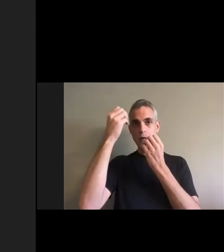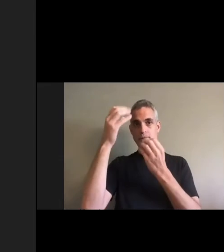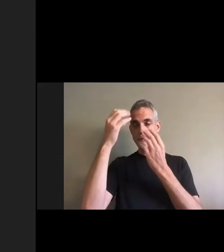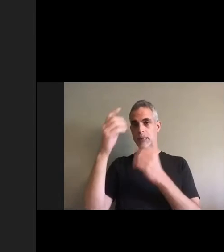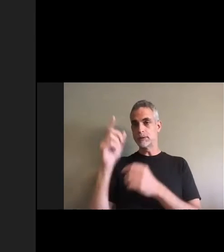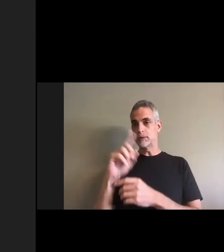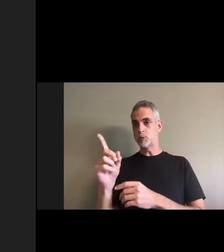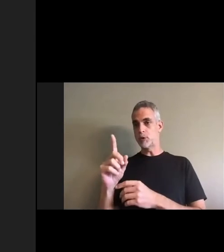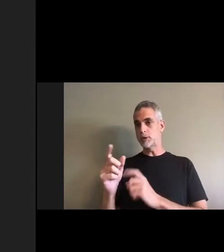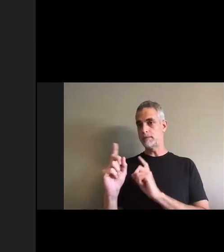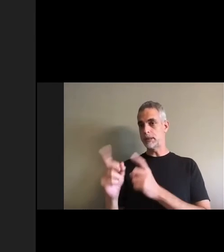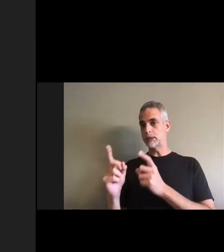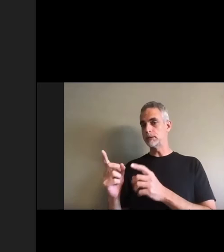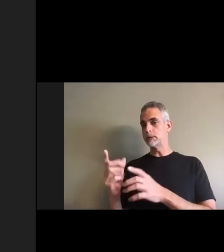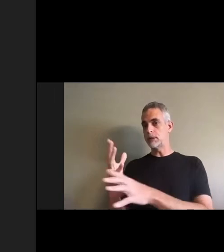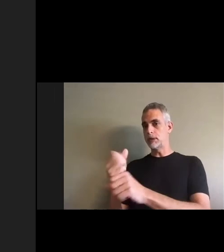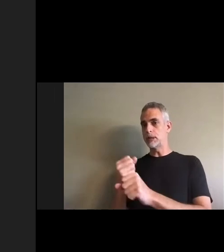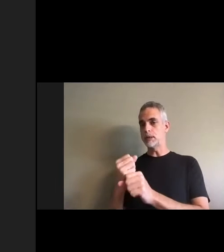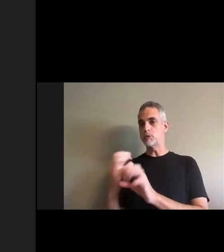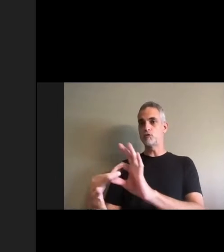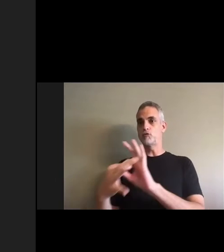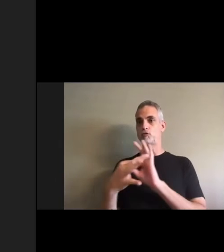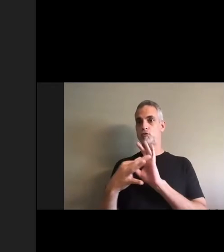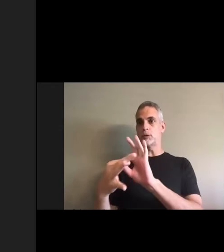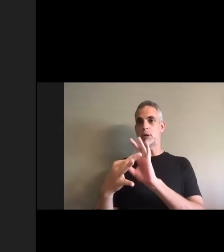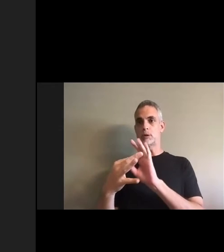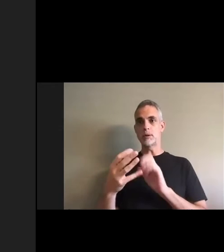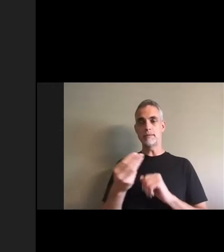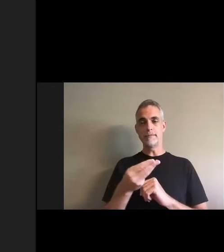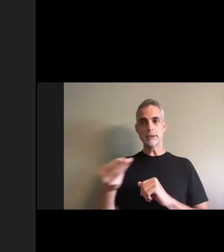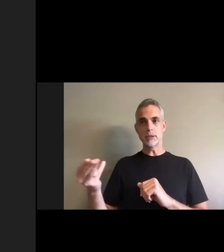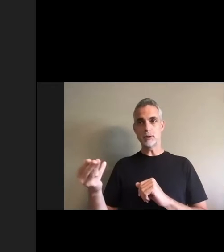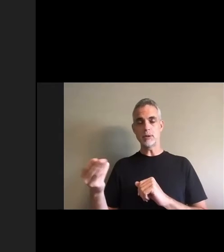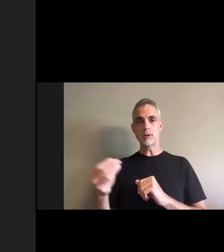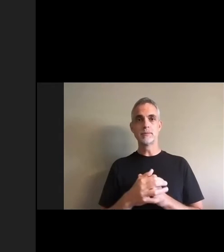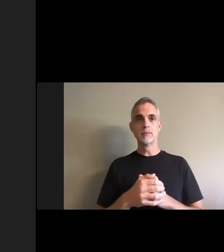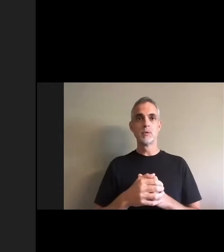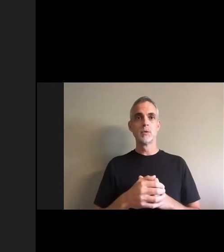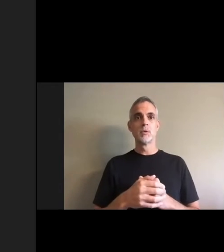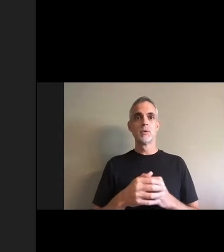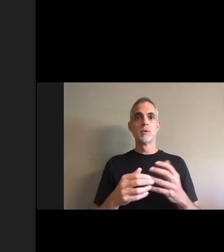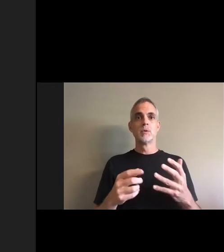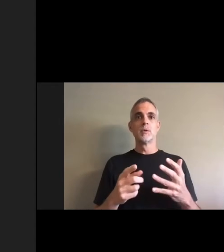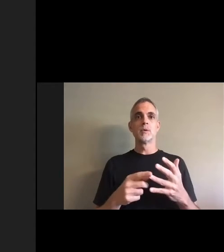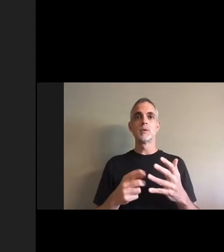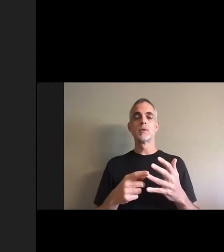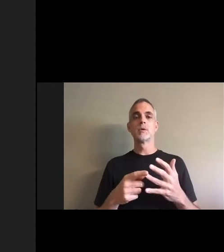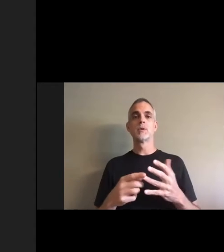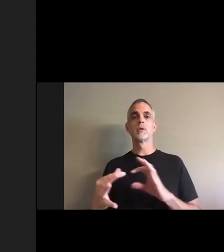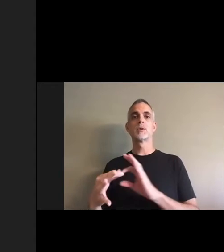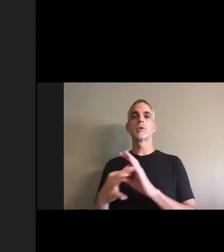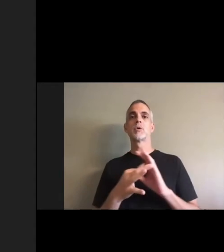We want to be able to also provide information on where all of the attendees can get relevant